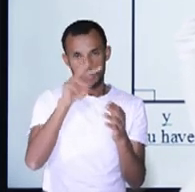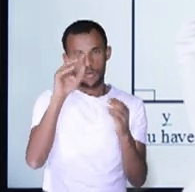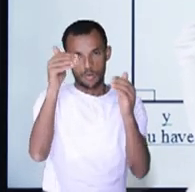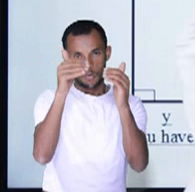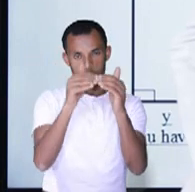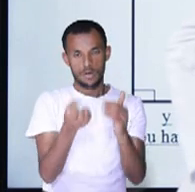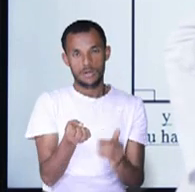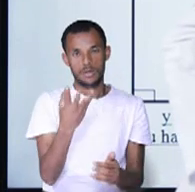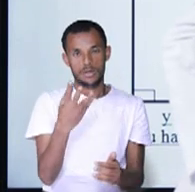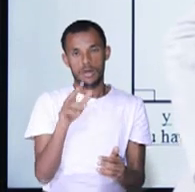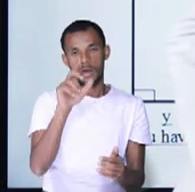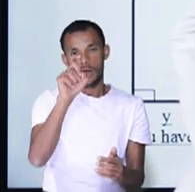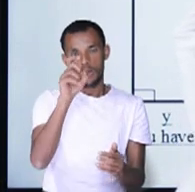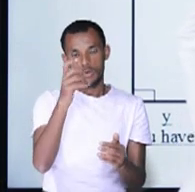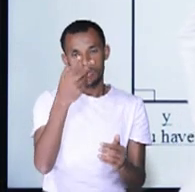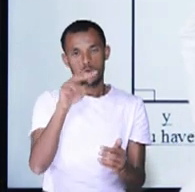square equals to